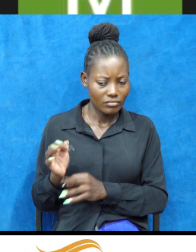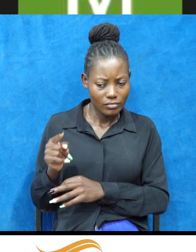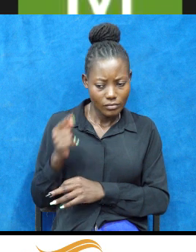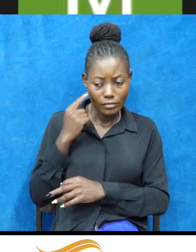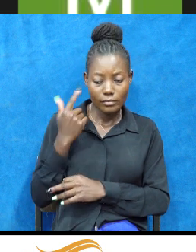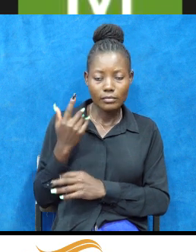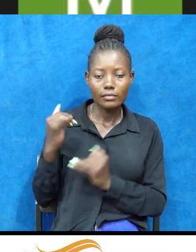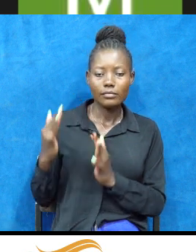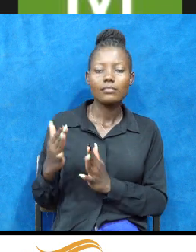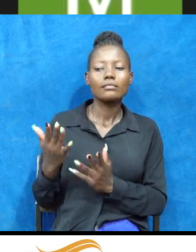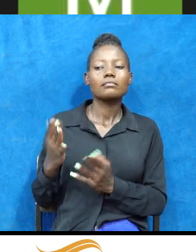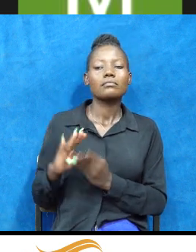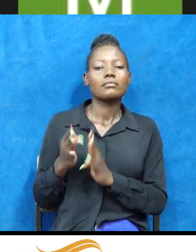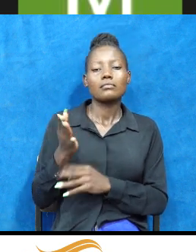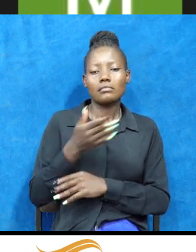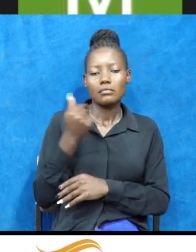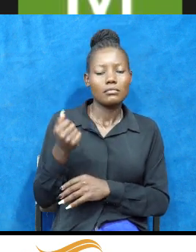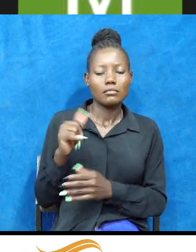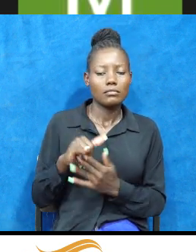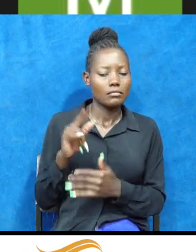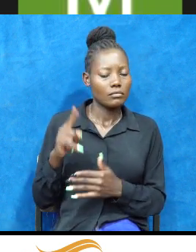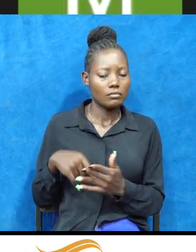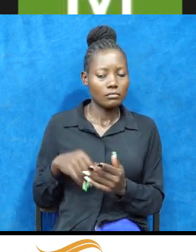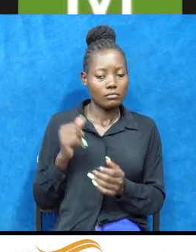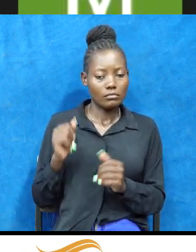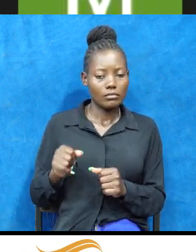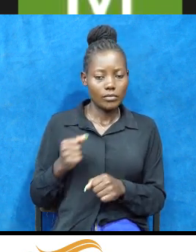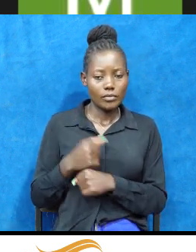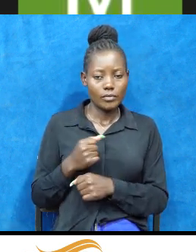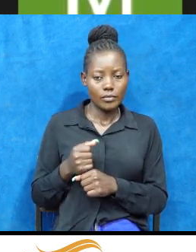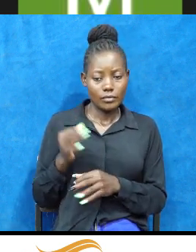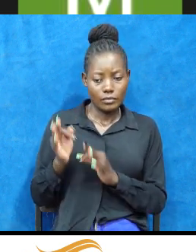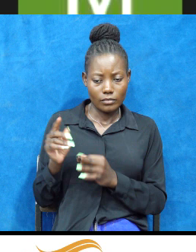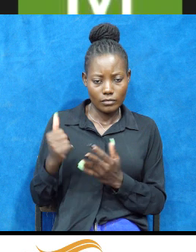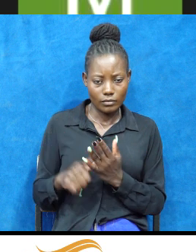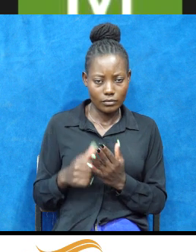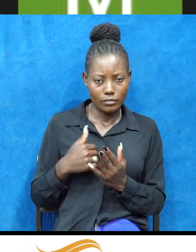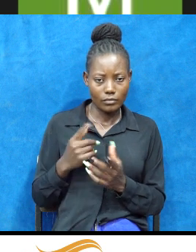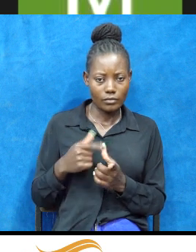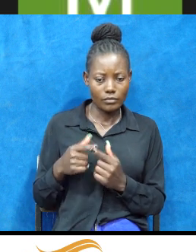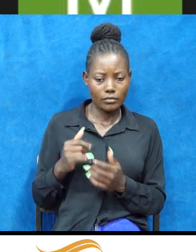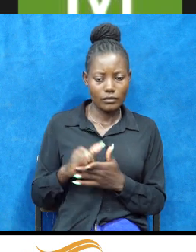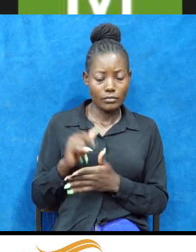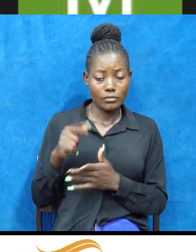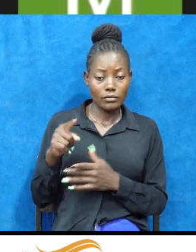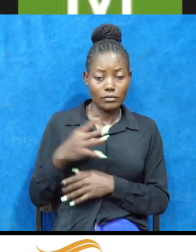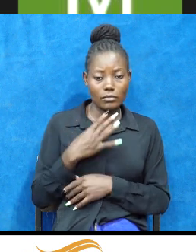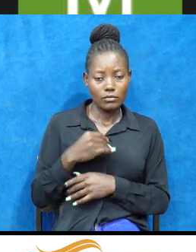getting better, that's all they can do. So if you've got a program that's doing that, then that's perfect. That's what you